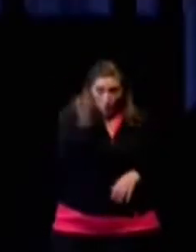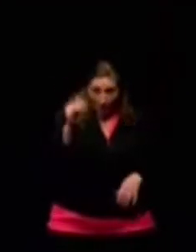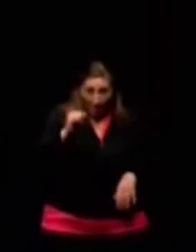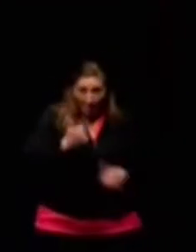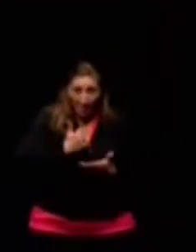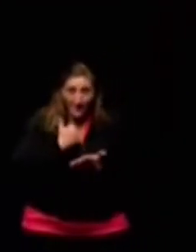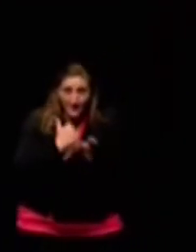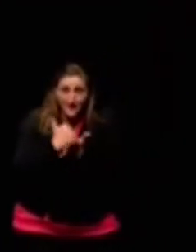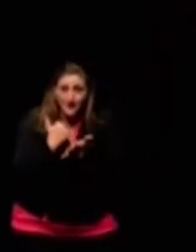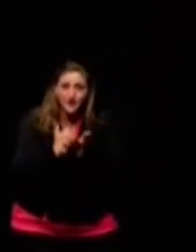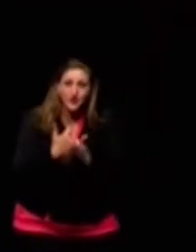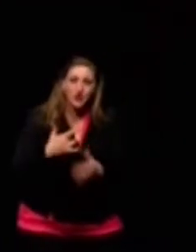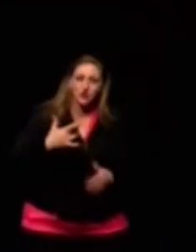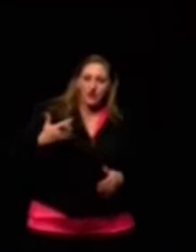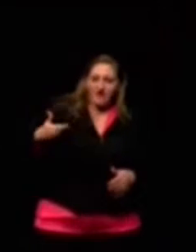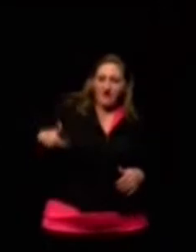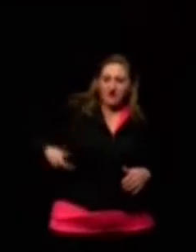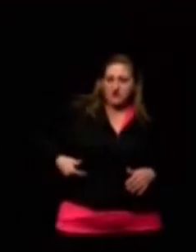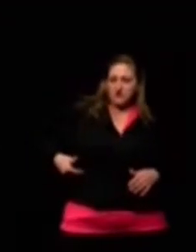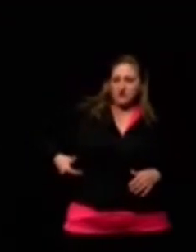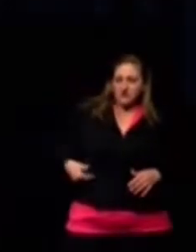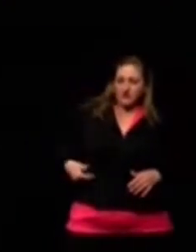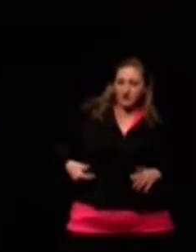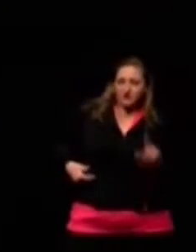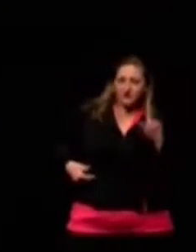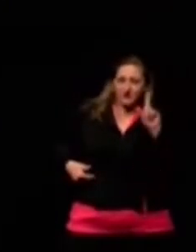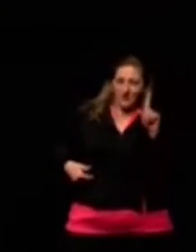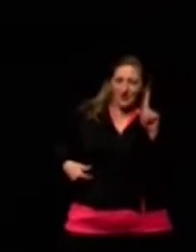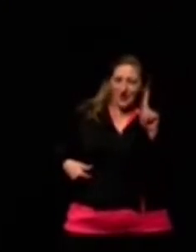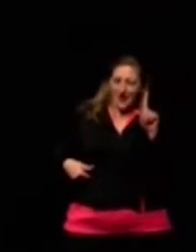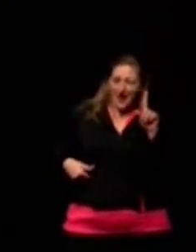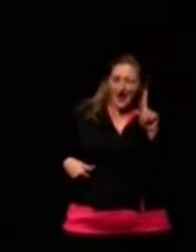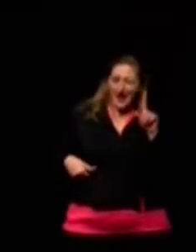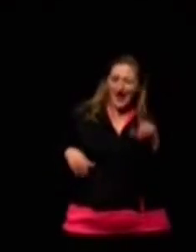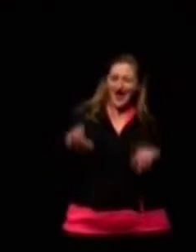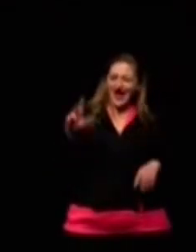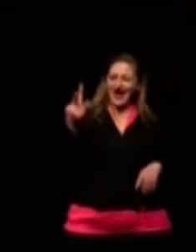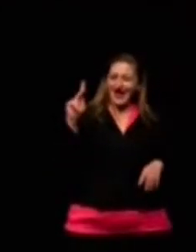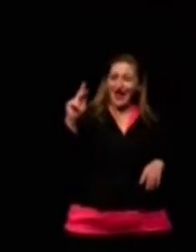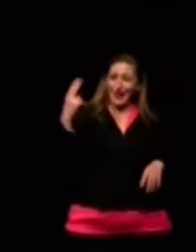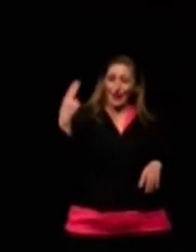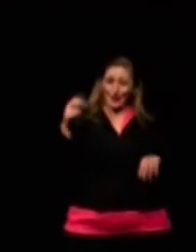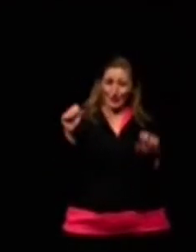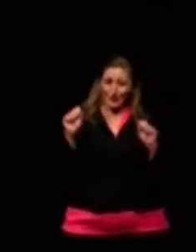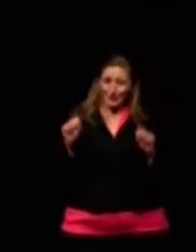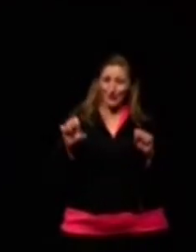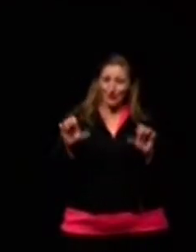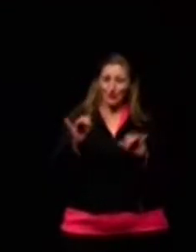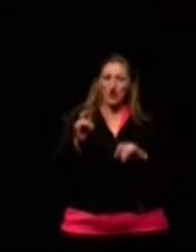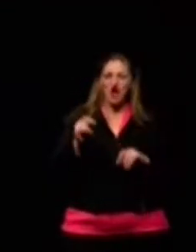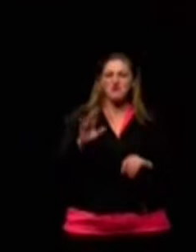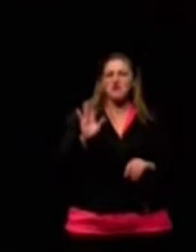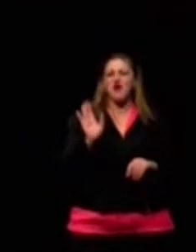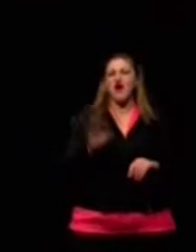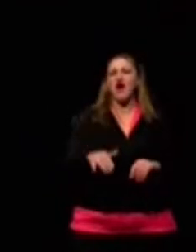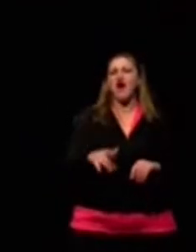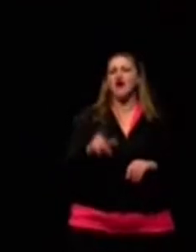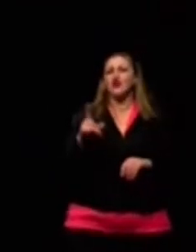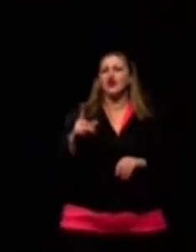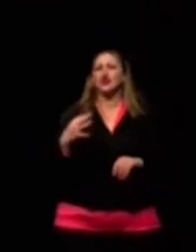So I had a gut feeling that Kathy could pull it off. I knew people were underestimating